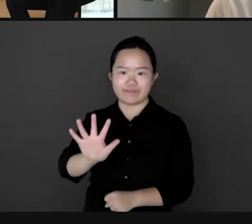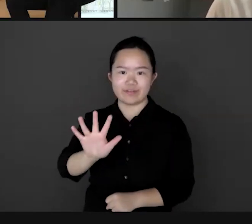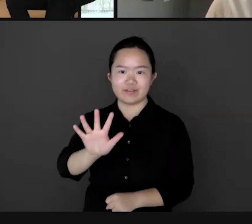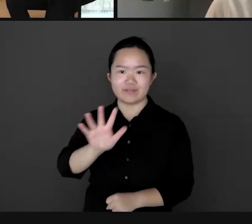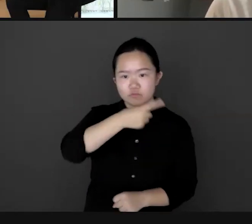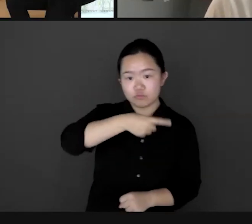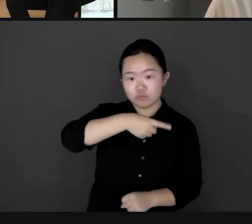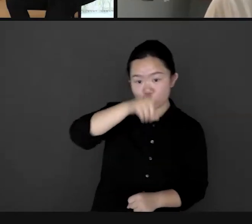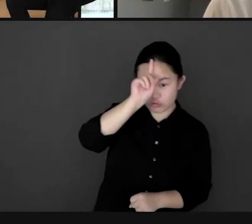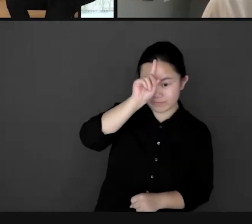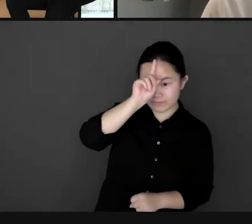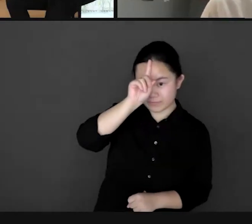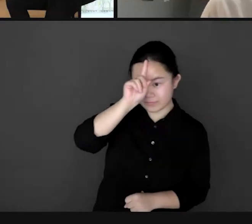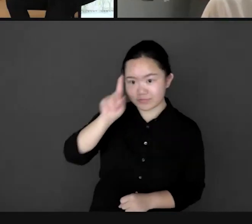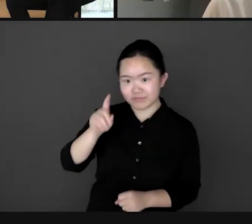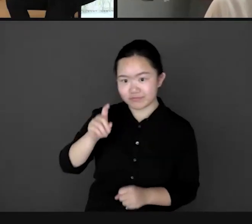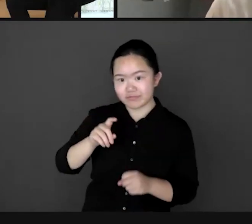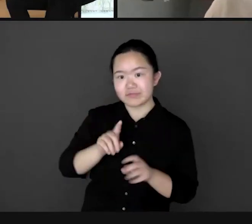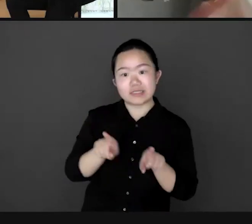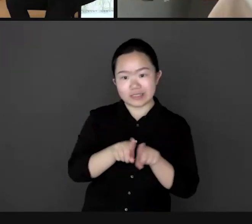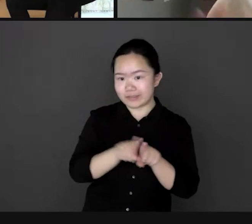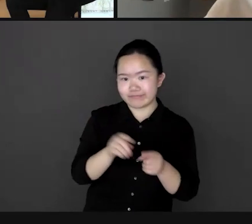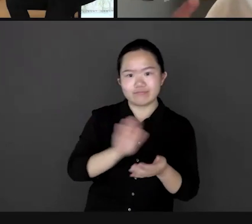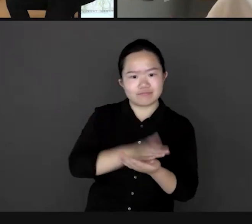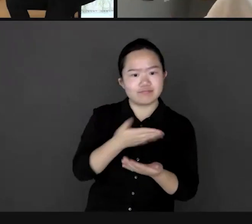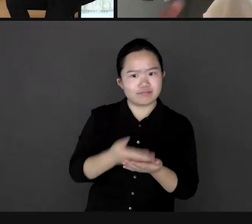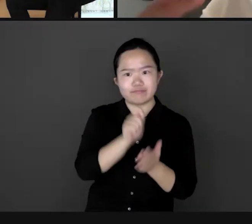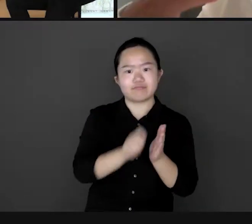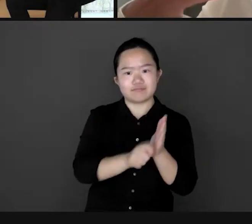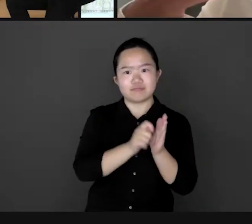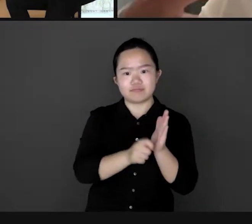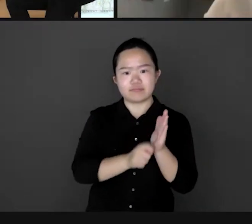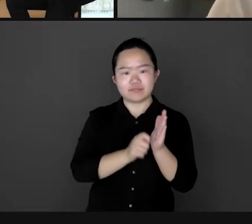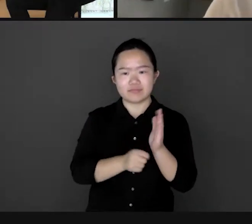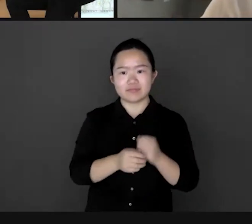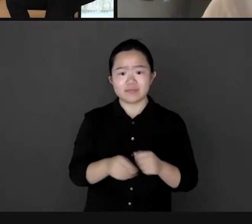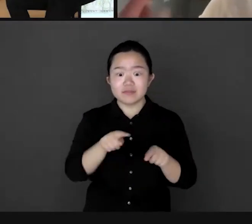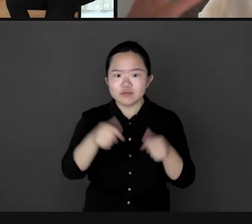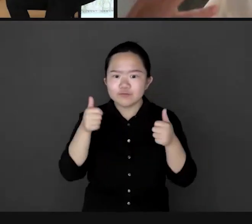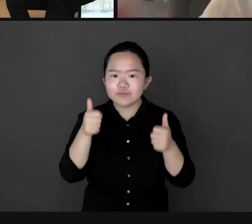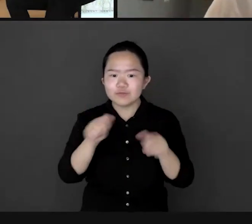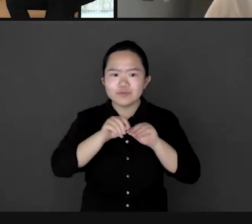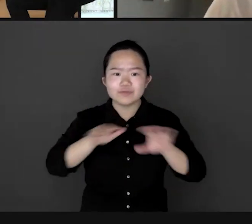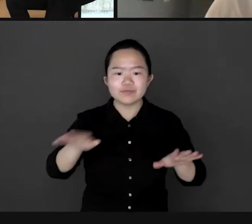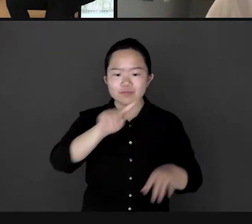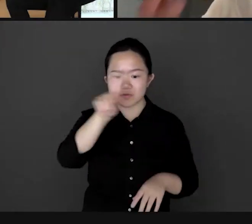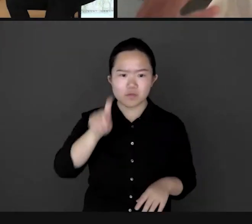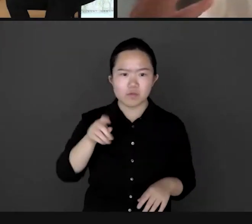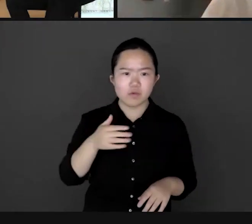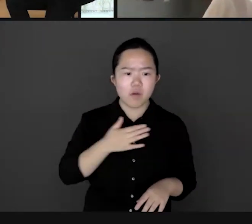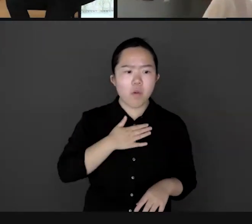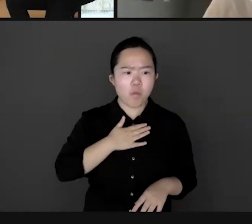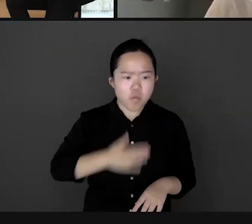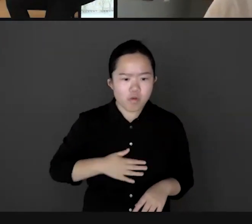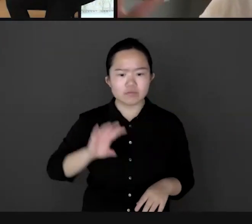in spring. So that's very good news because we do understand that we need content in local languages. So